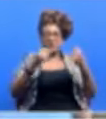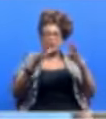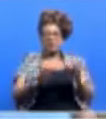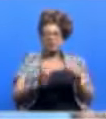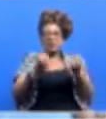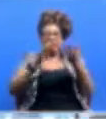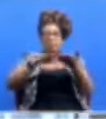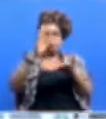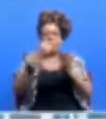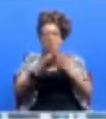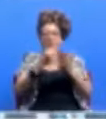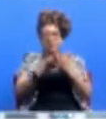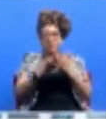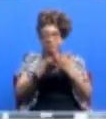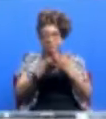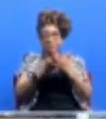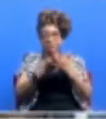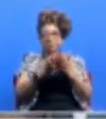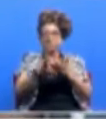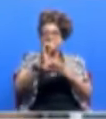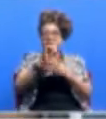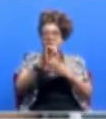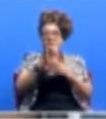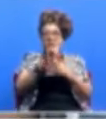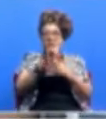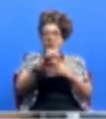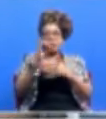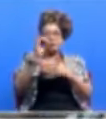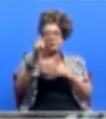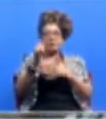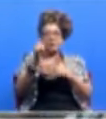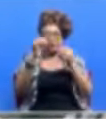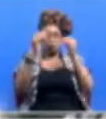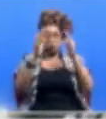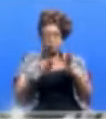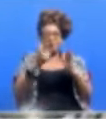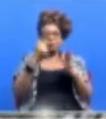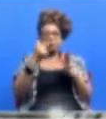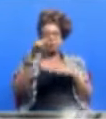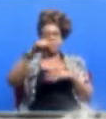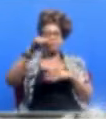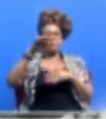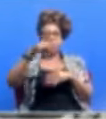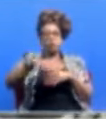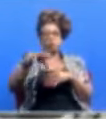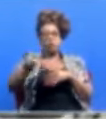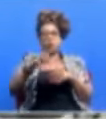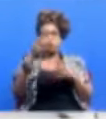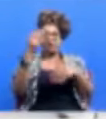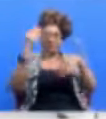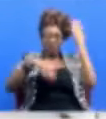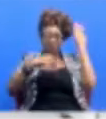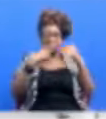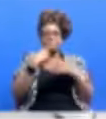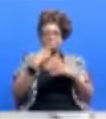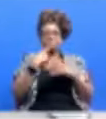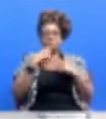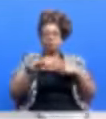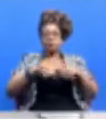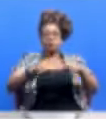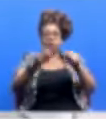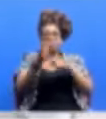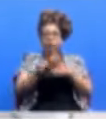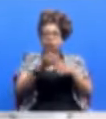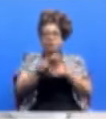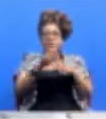money in their pockets. He is an IT student who graduated from Rongo University. He says this trolley uses a